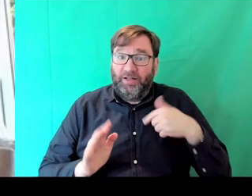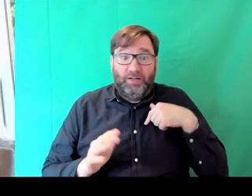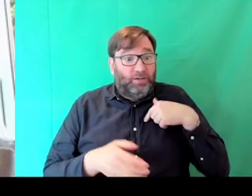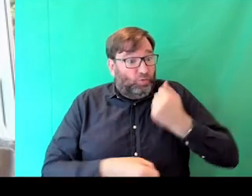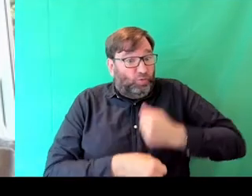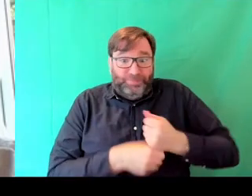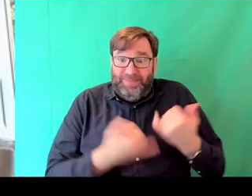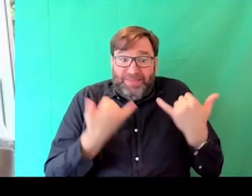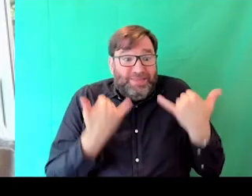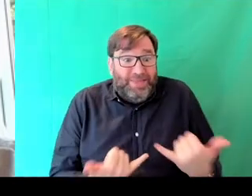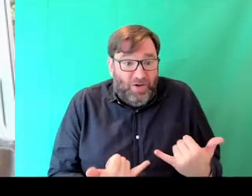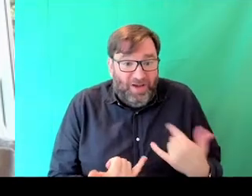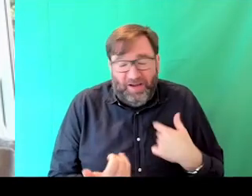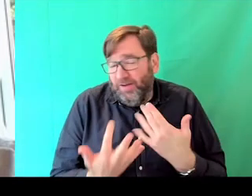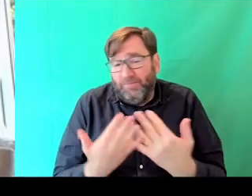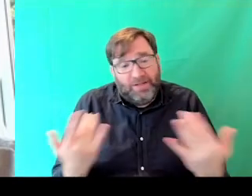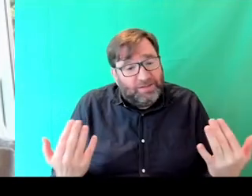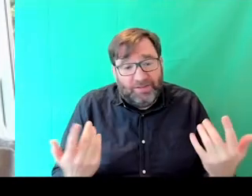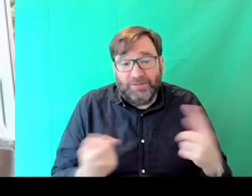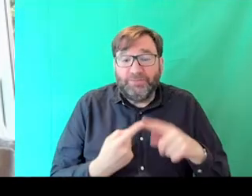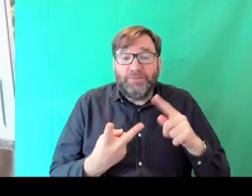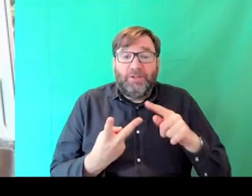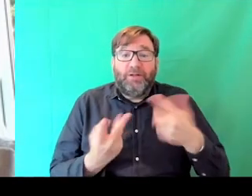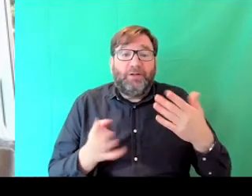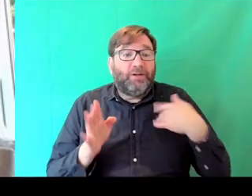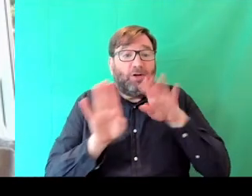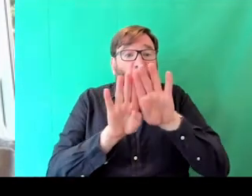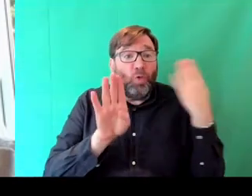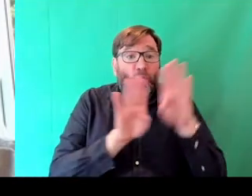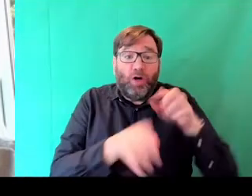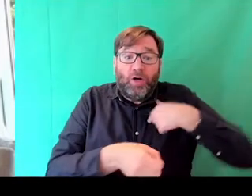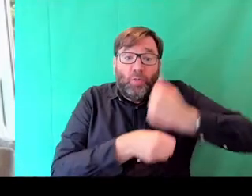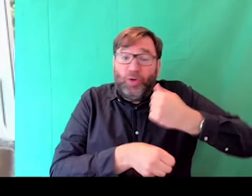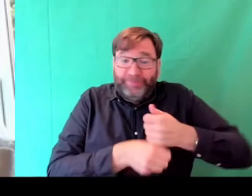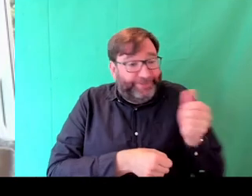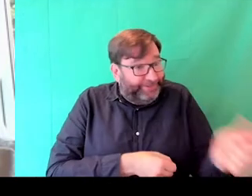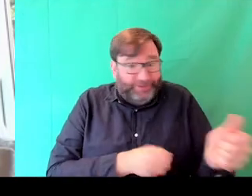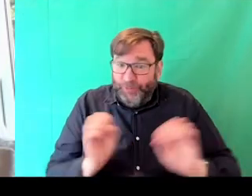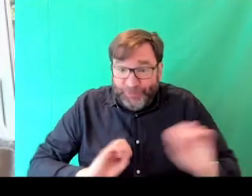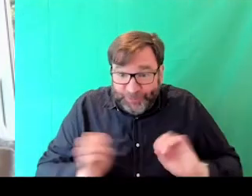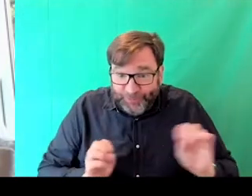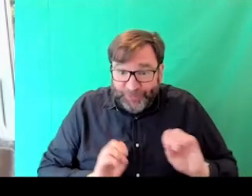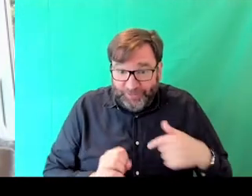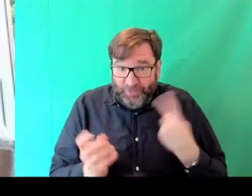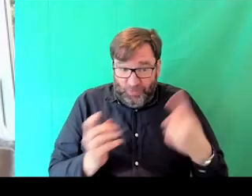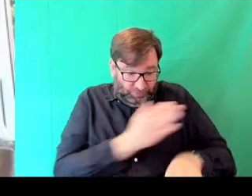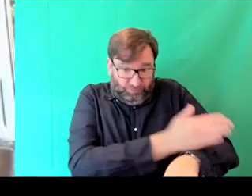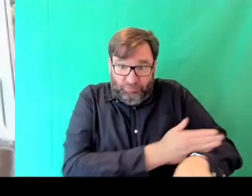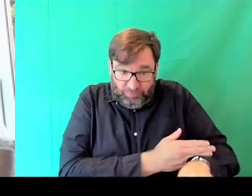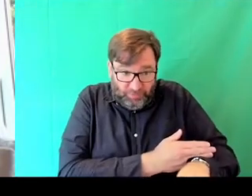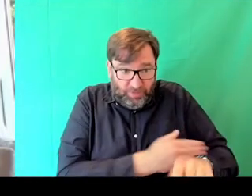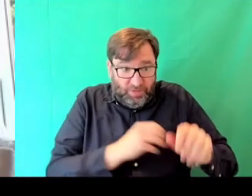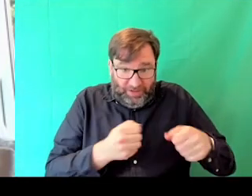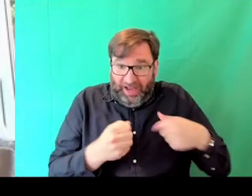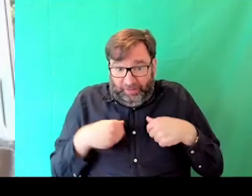so many things, and they were like, oh my gosh, I didn't even think about that. And that's fine and that's great, but don't wait for someone to